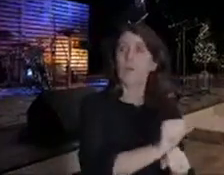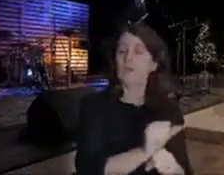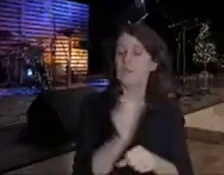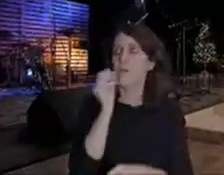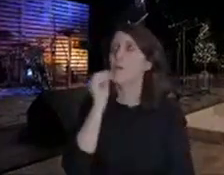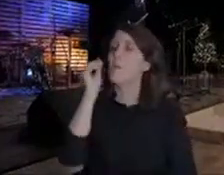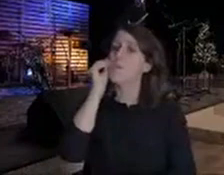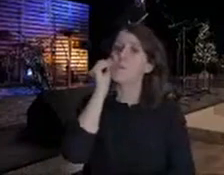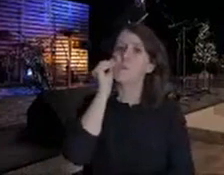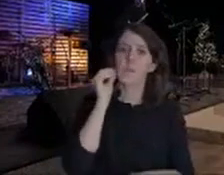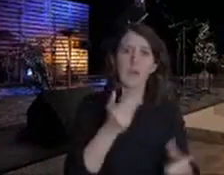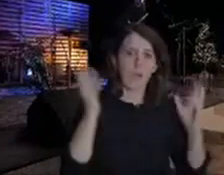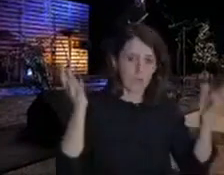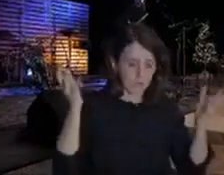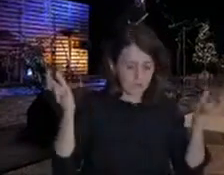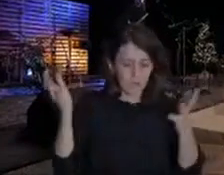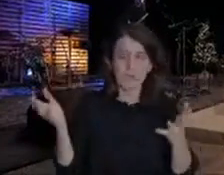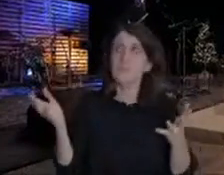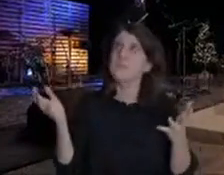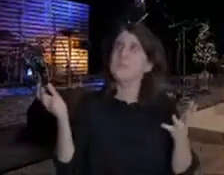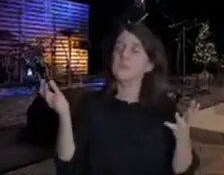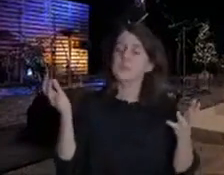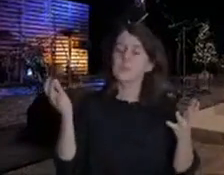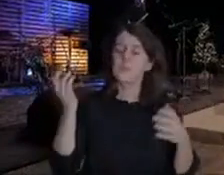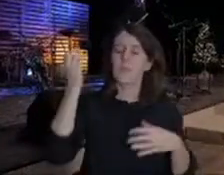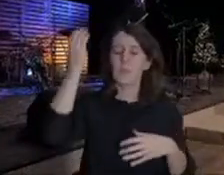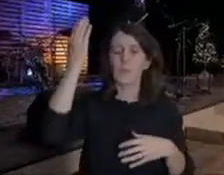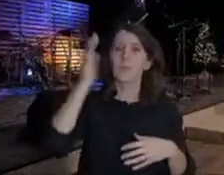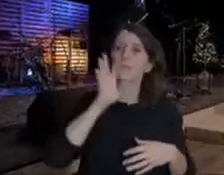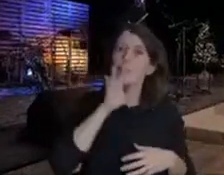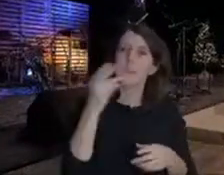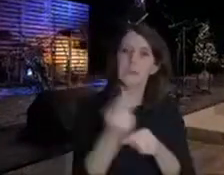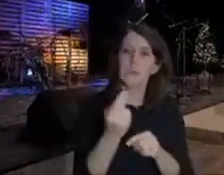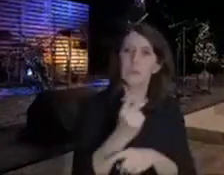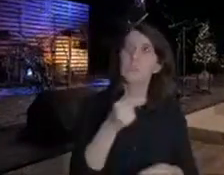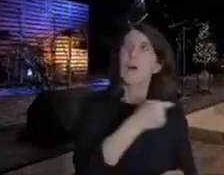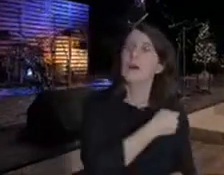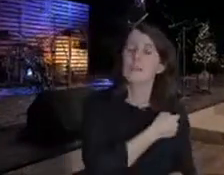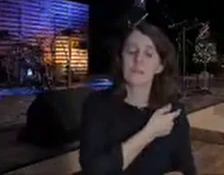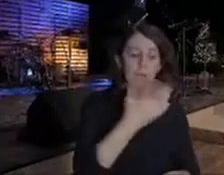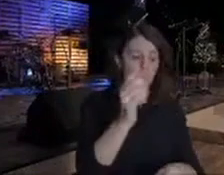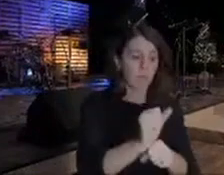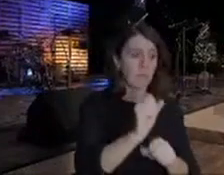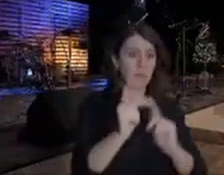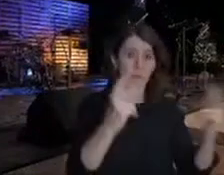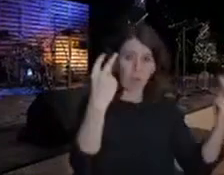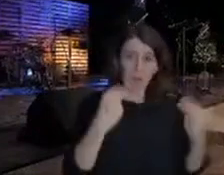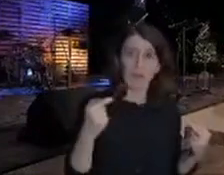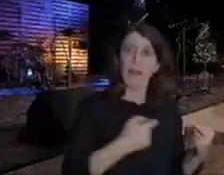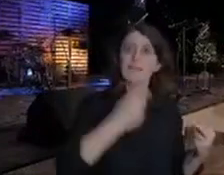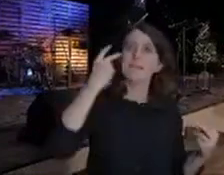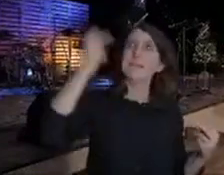homes, in our conversations, that you would speak through us, that you would move through us, that the people that look at us would see